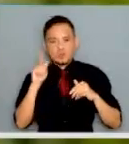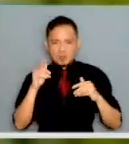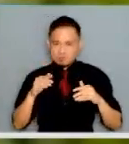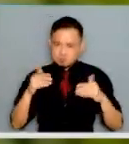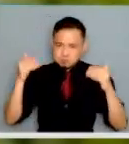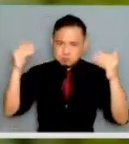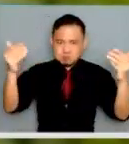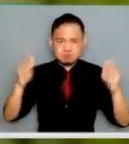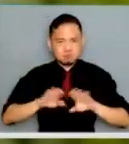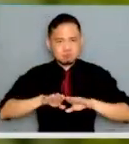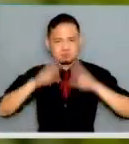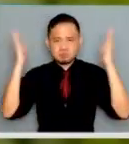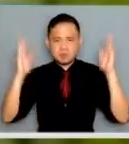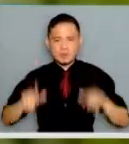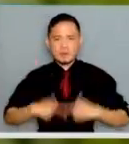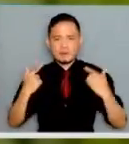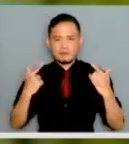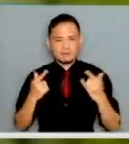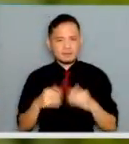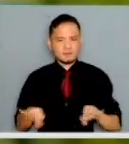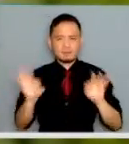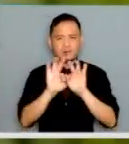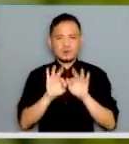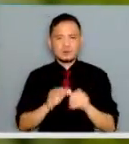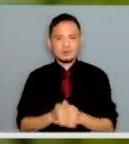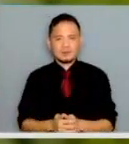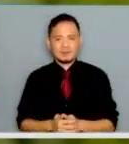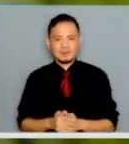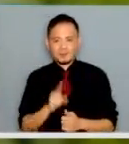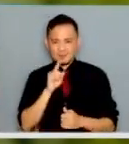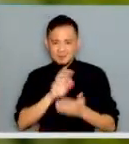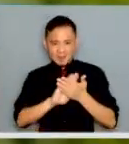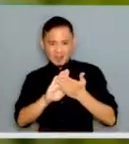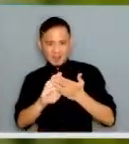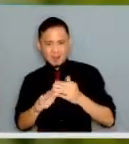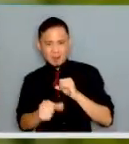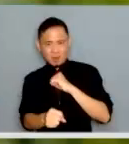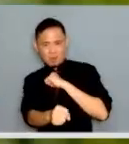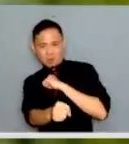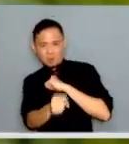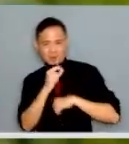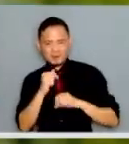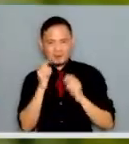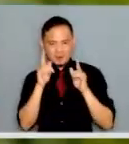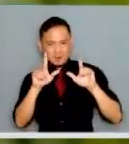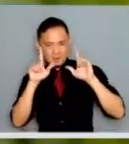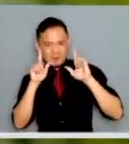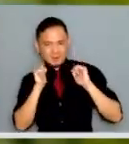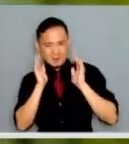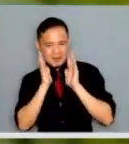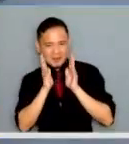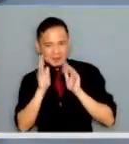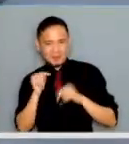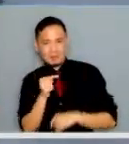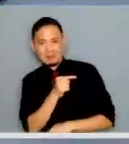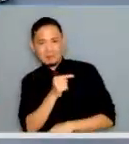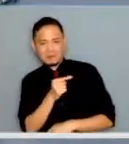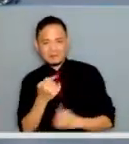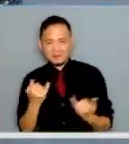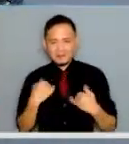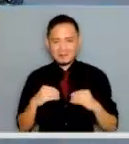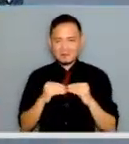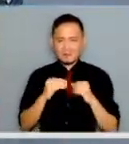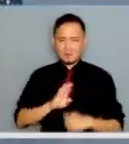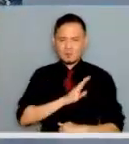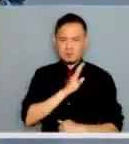living. Ang galing ni Ian, ay, nahiya pa siya kanina, nagturo pa ng kaklase. Sabi niya,